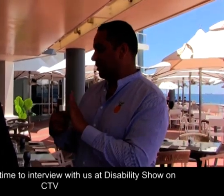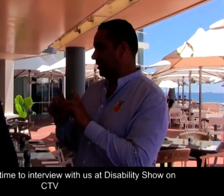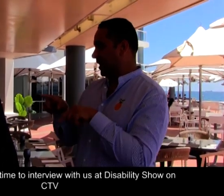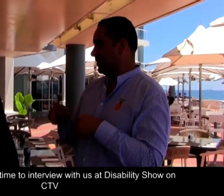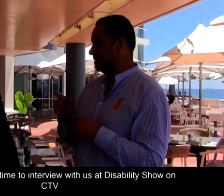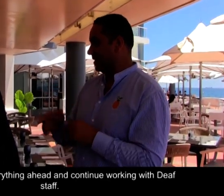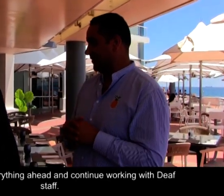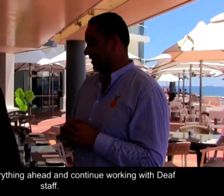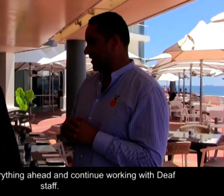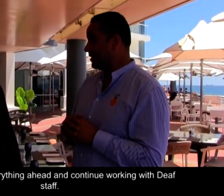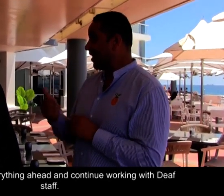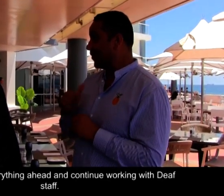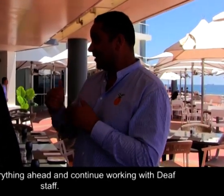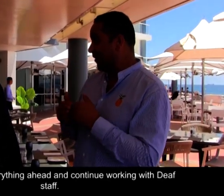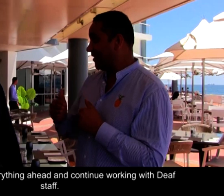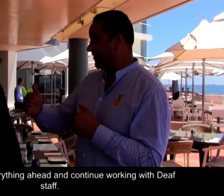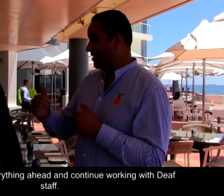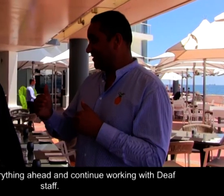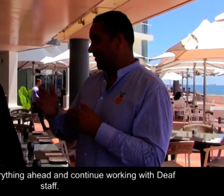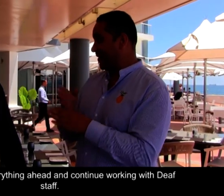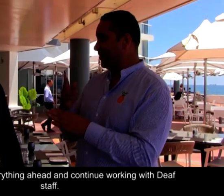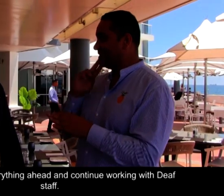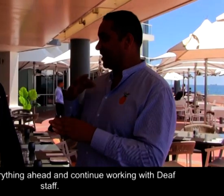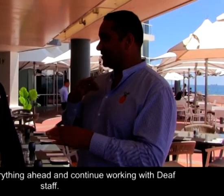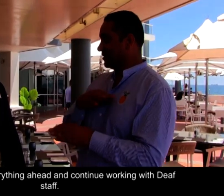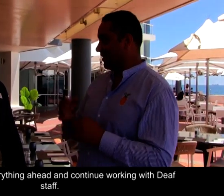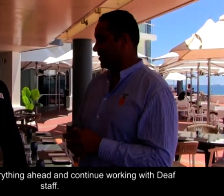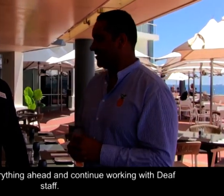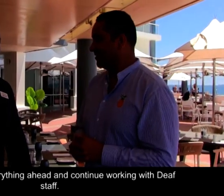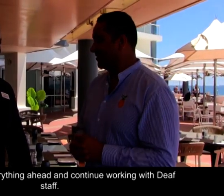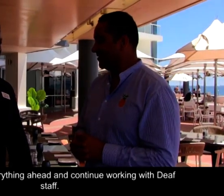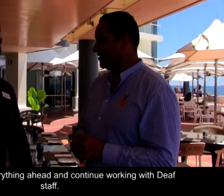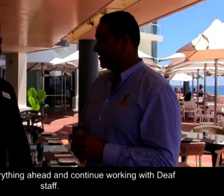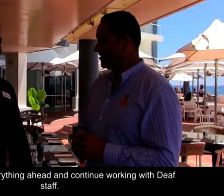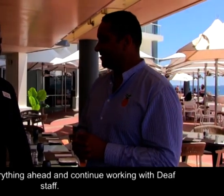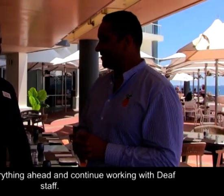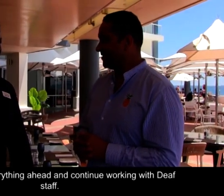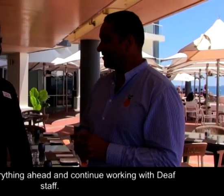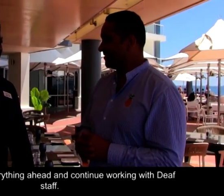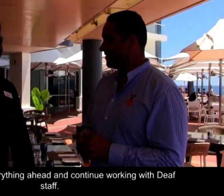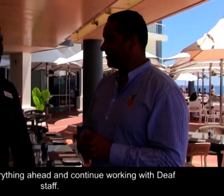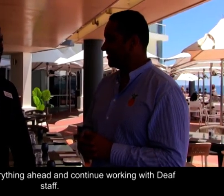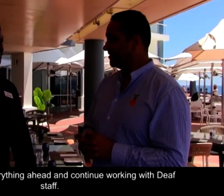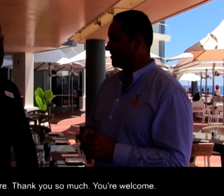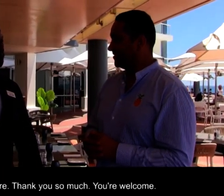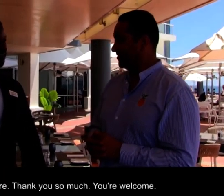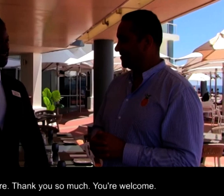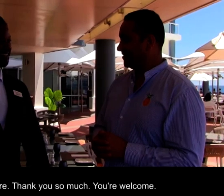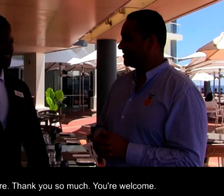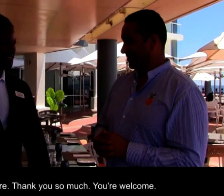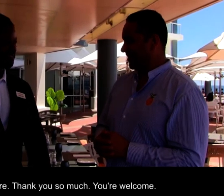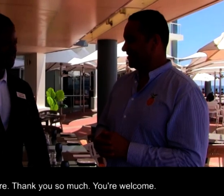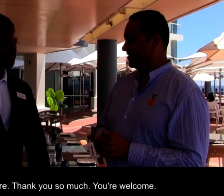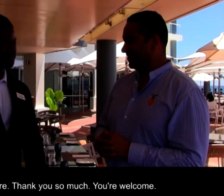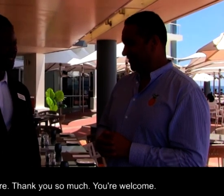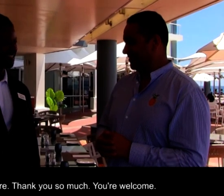and interviewing with us on the disability show on CTV. Good luck with everything ahead, and working with the desktop. Always